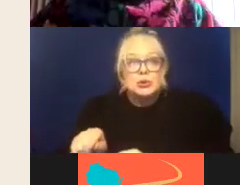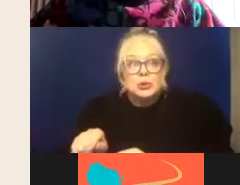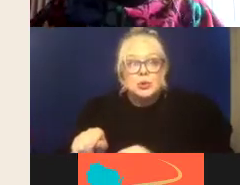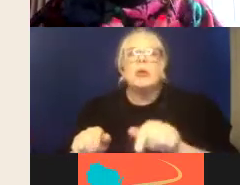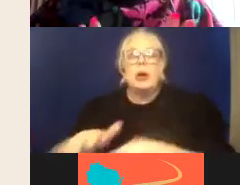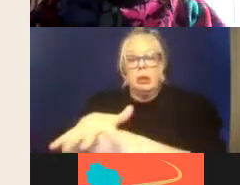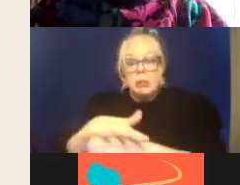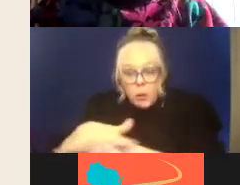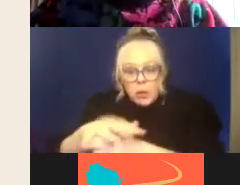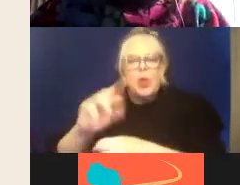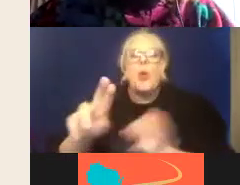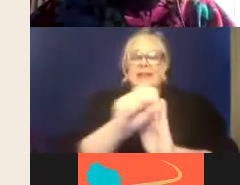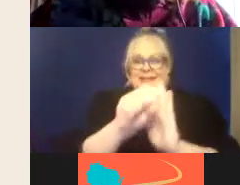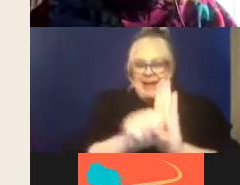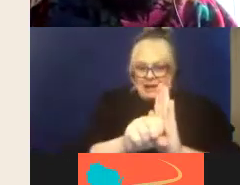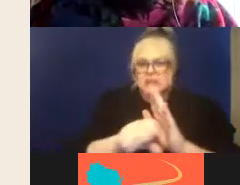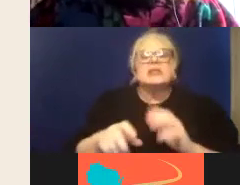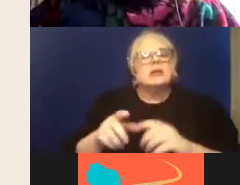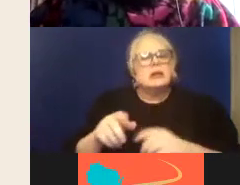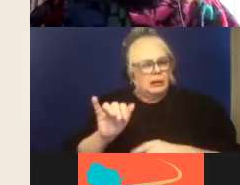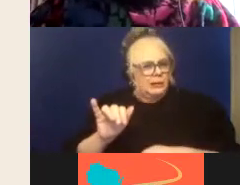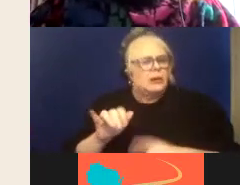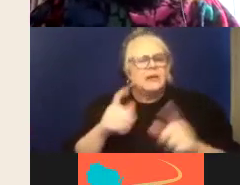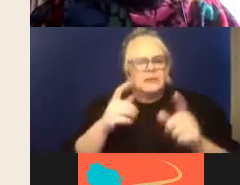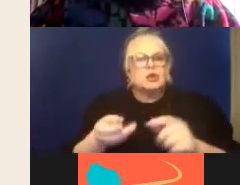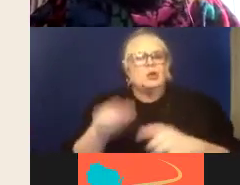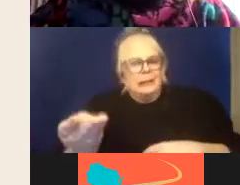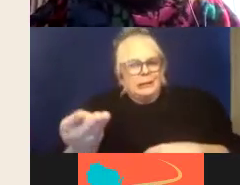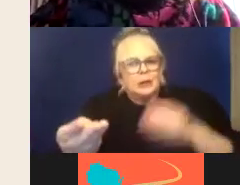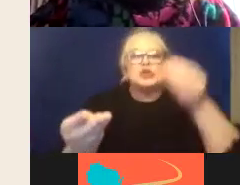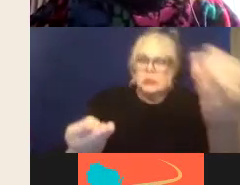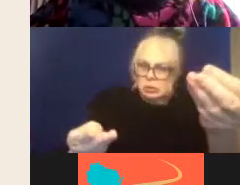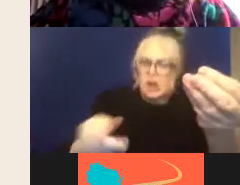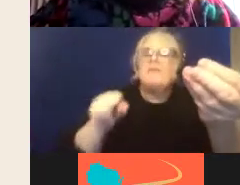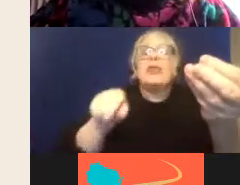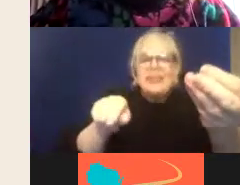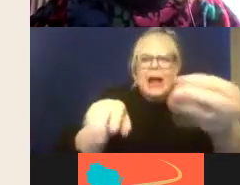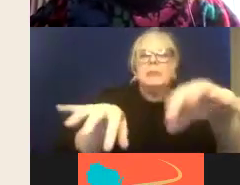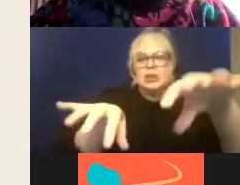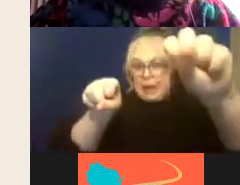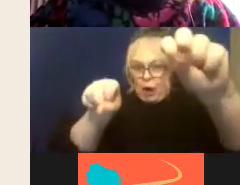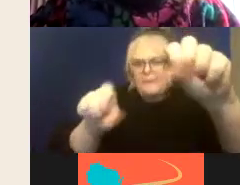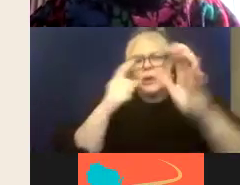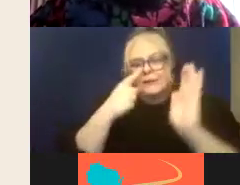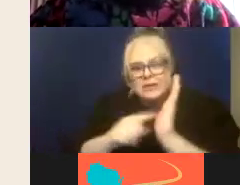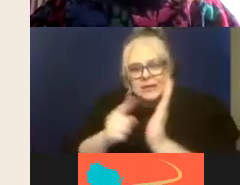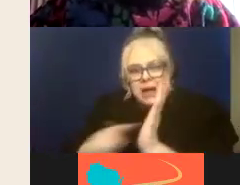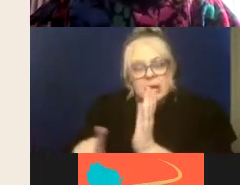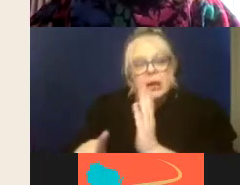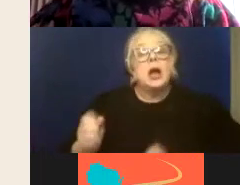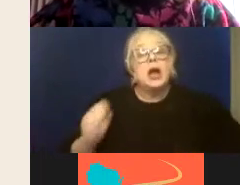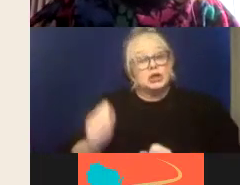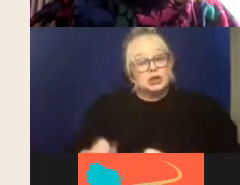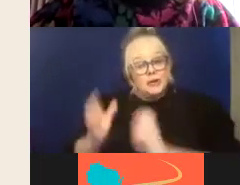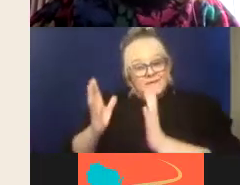ICAC is involved, which is really, really great to know. Survivors working with law enforcement on ICAC cases can also